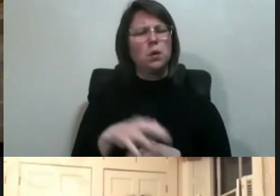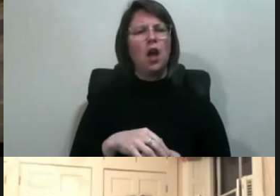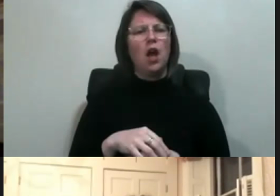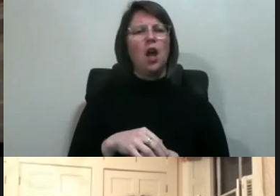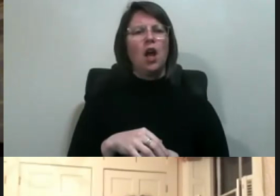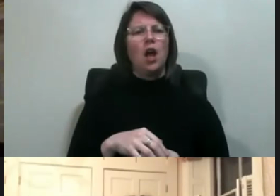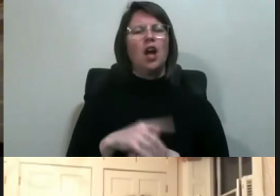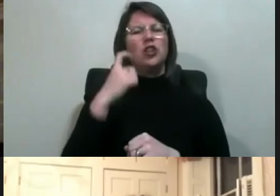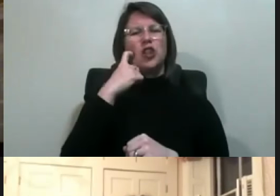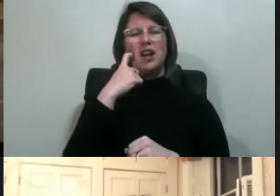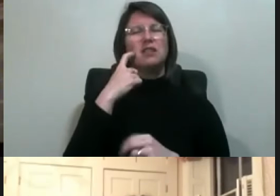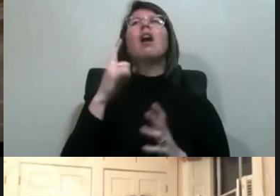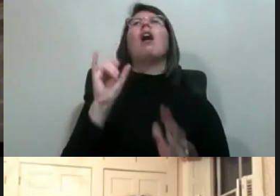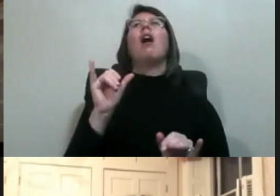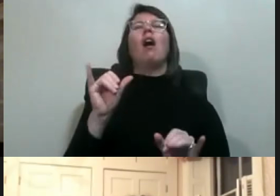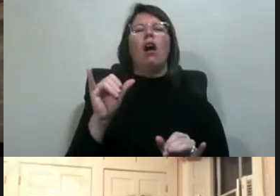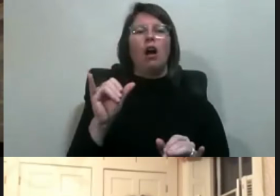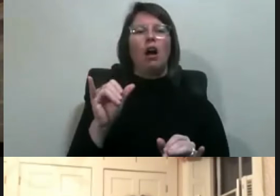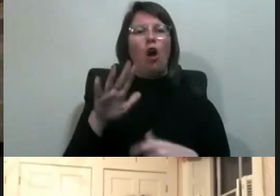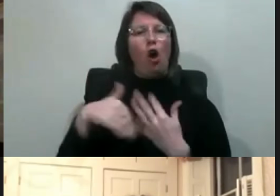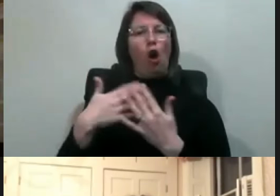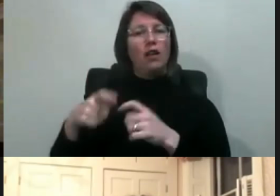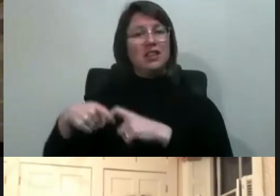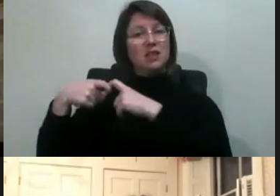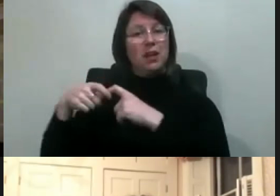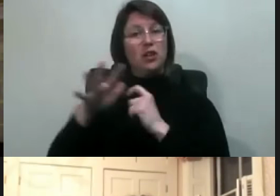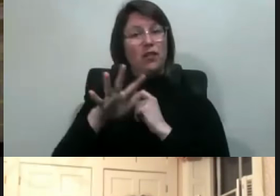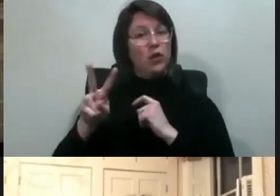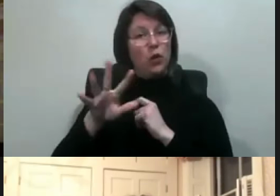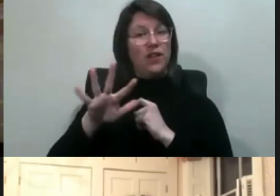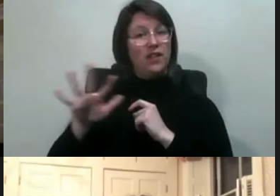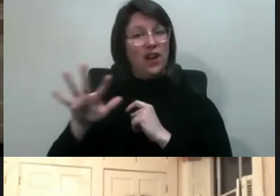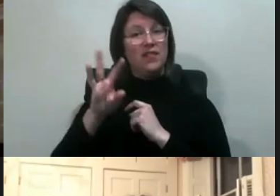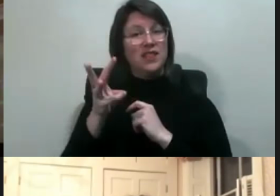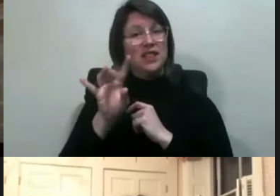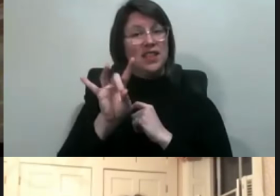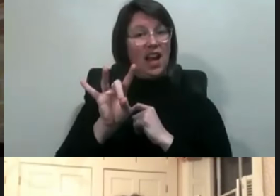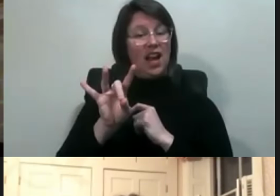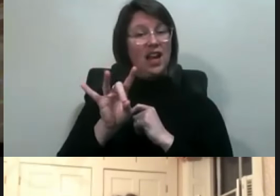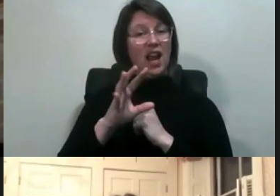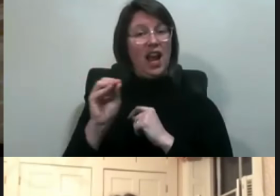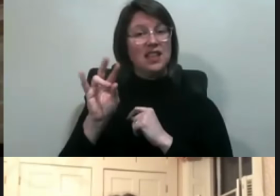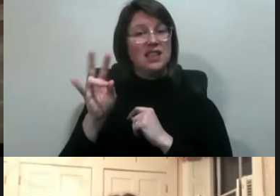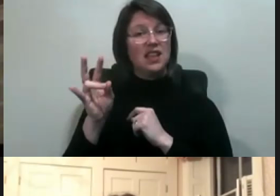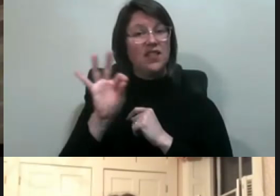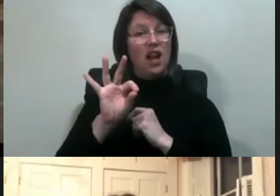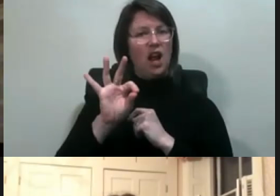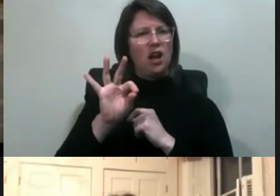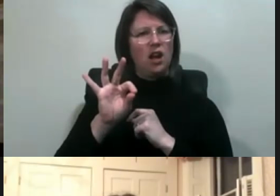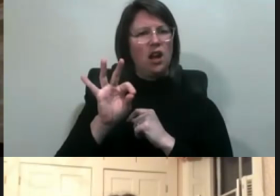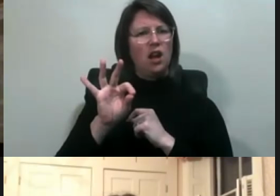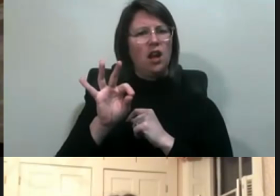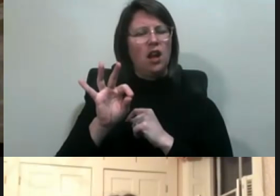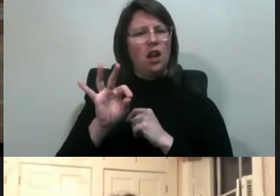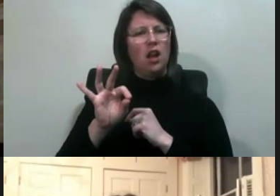It just dawned on me that all these suspensions of 52, 55, 68, and 79, whoever else all talked about